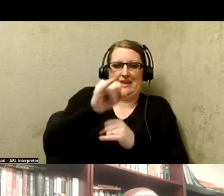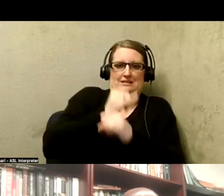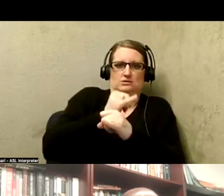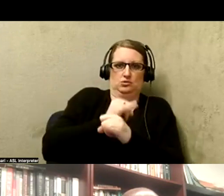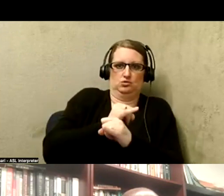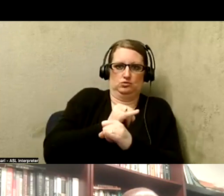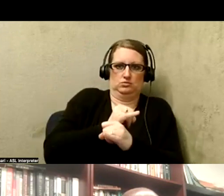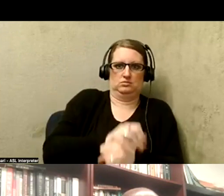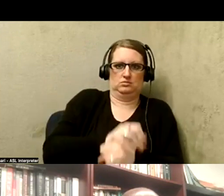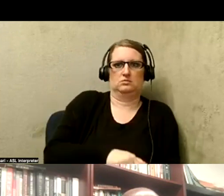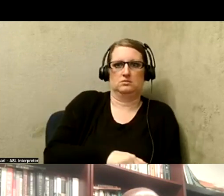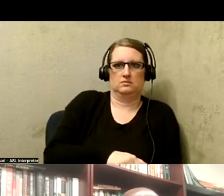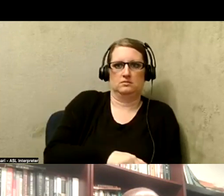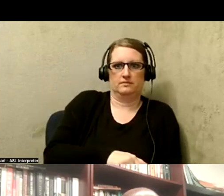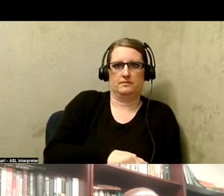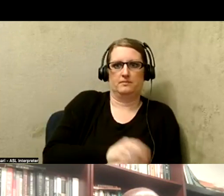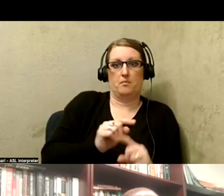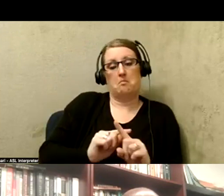but